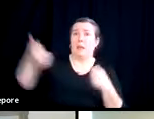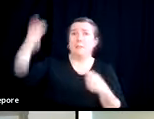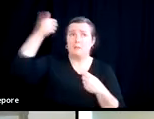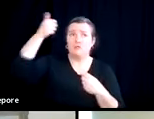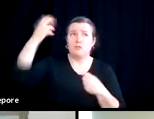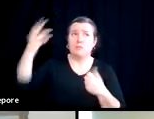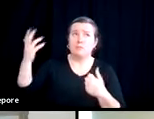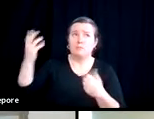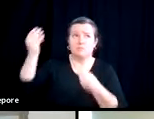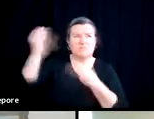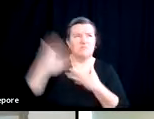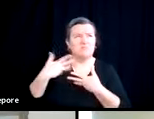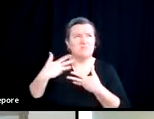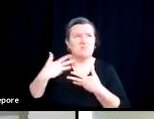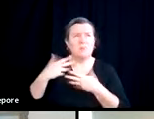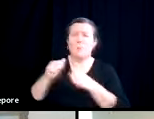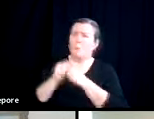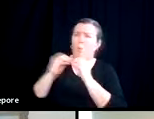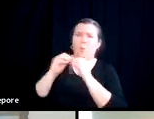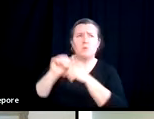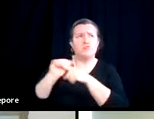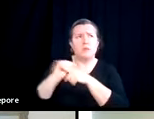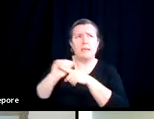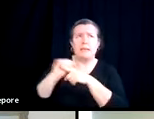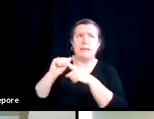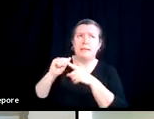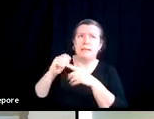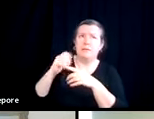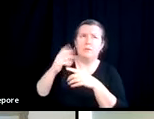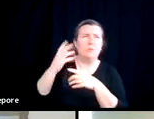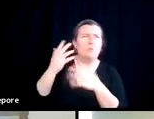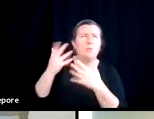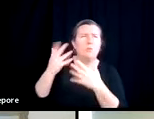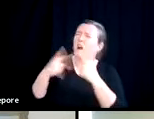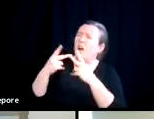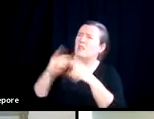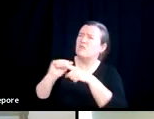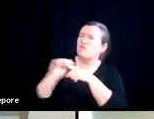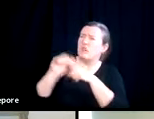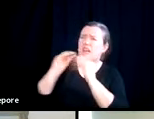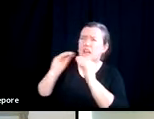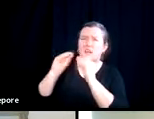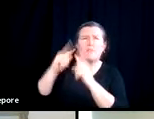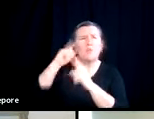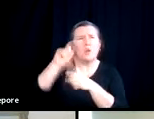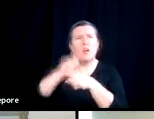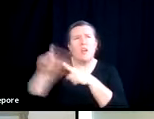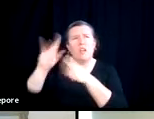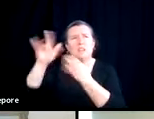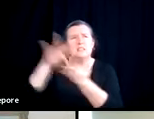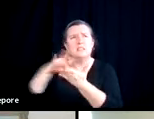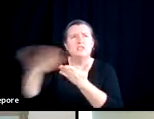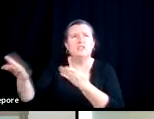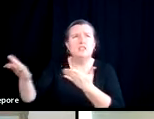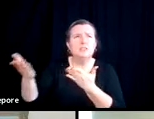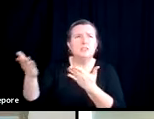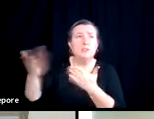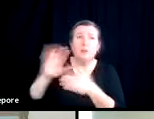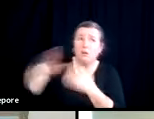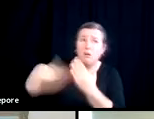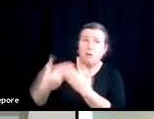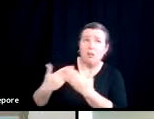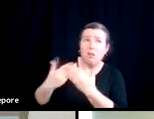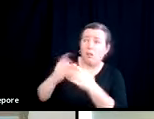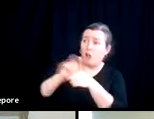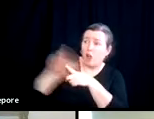us more about why they're getting training and what kind of training they're going to have? Are all the call center employees located in New Jersey, or